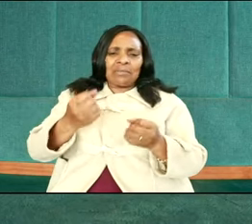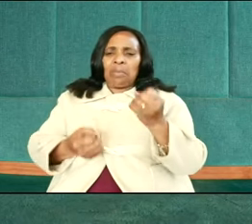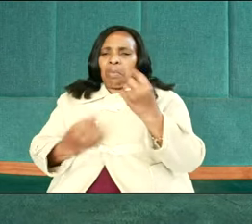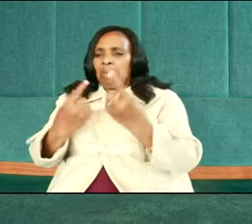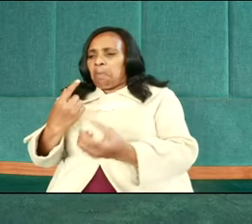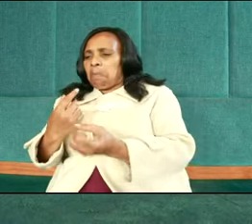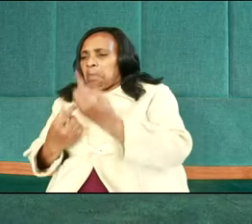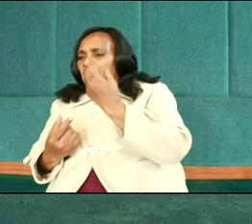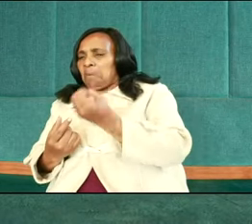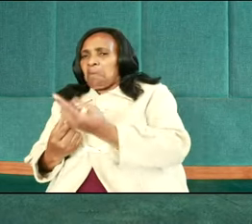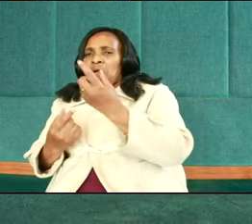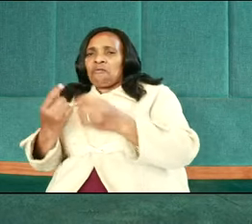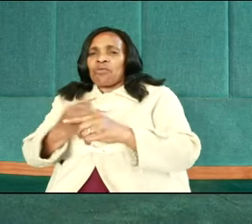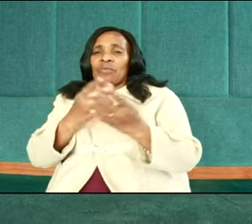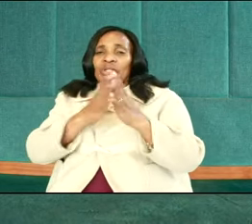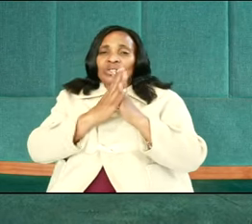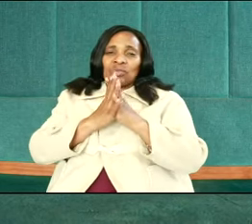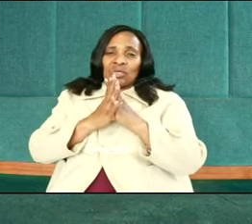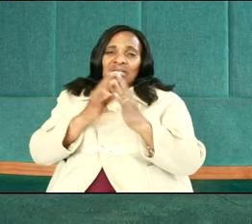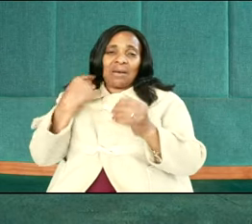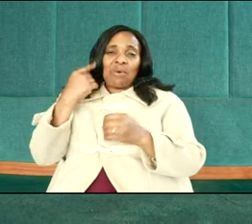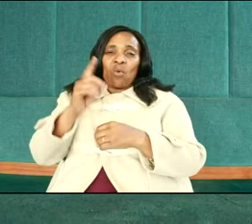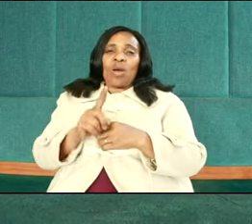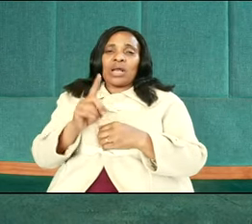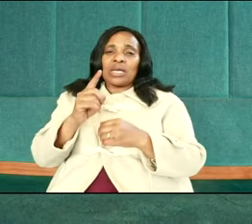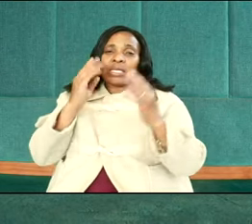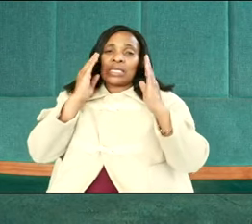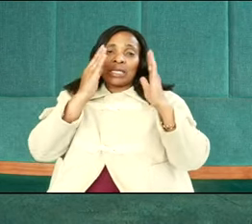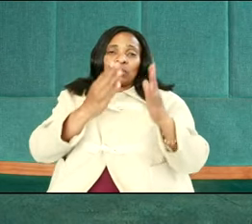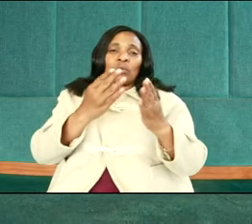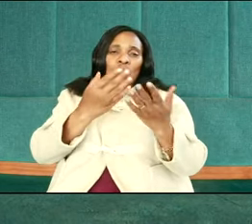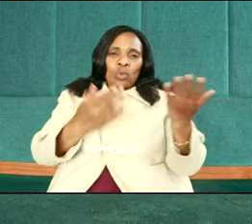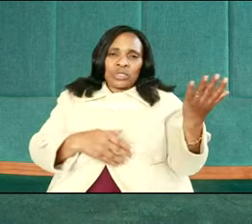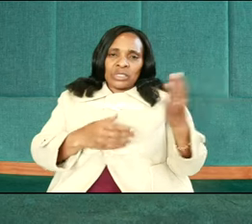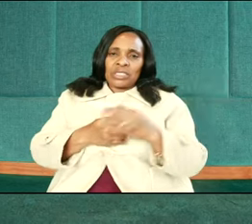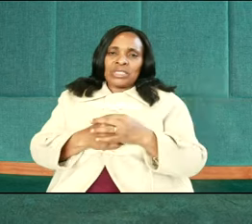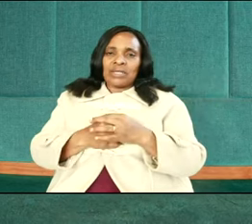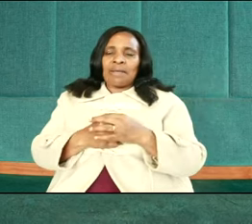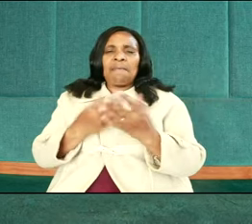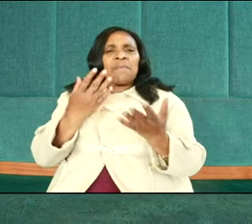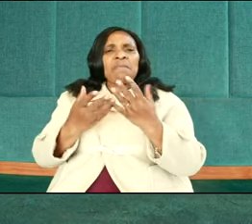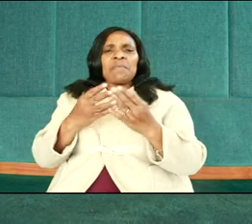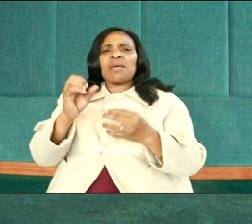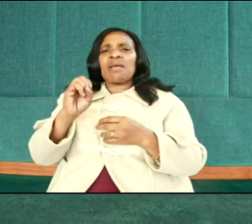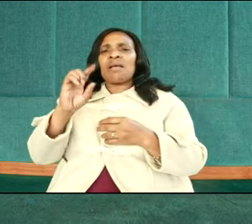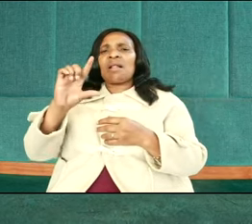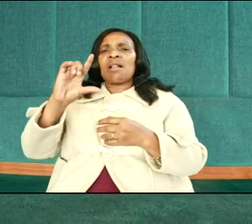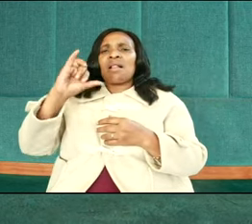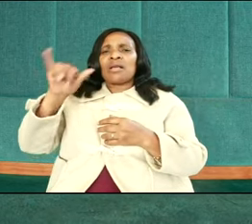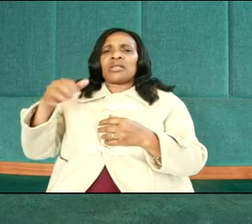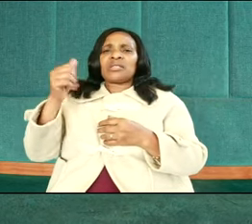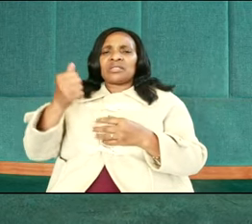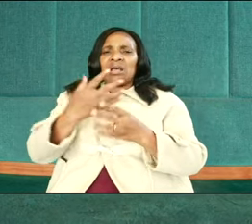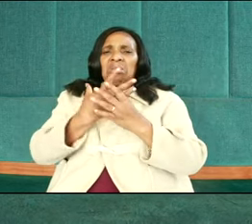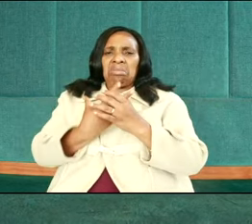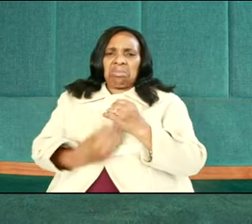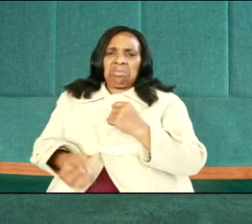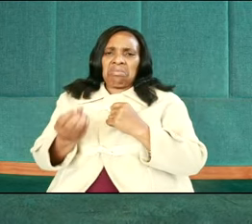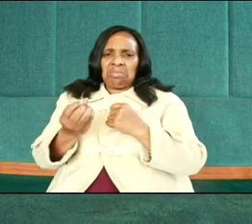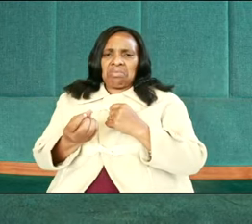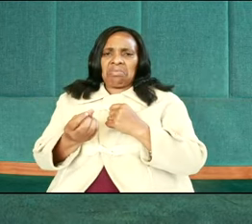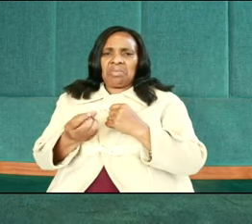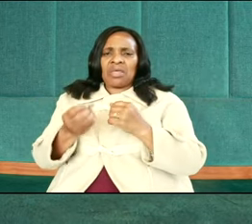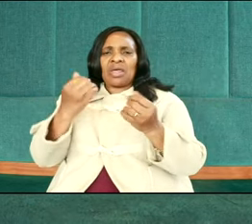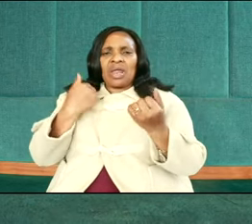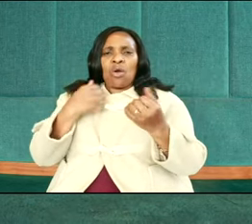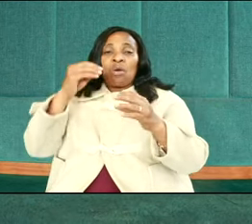story. Huh? Number one, the first aspect that we see is probably Elijah's despair, you know. And as rightly